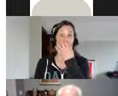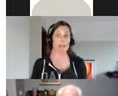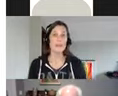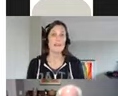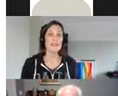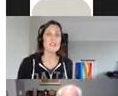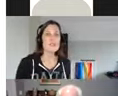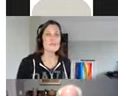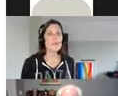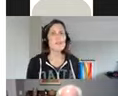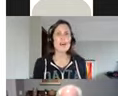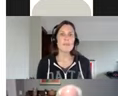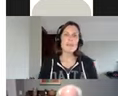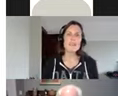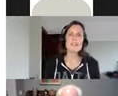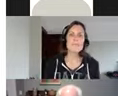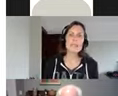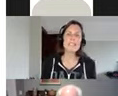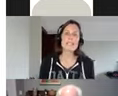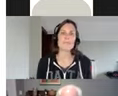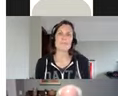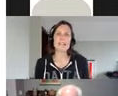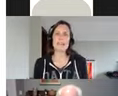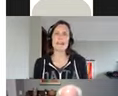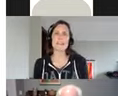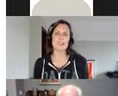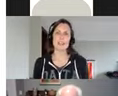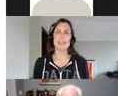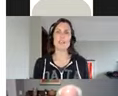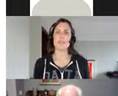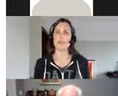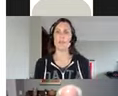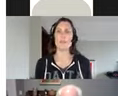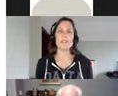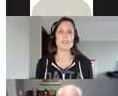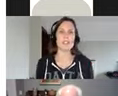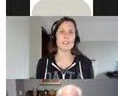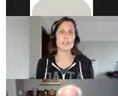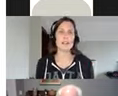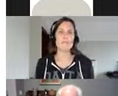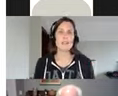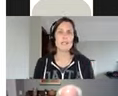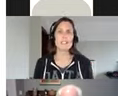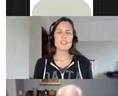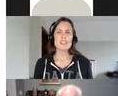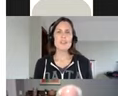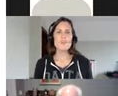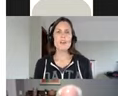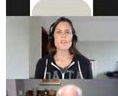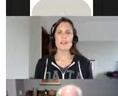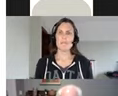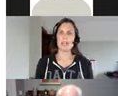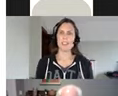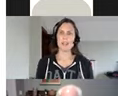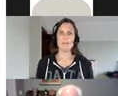more. So as a rule of thumb, I mean, there are some basic guidelines that are going to carry you through in most decisions. because you